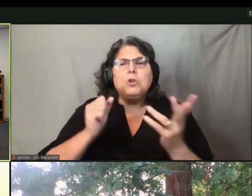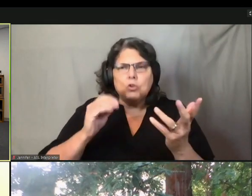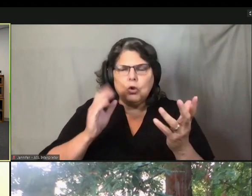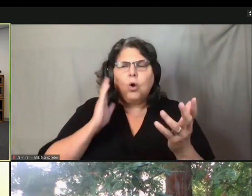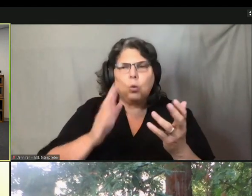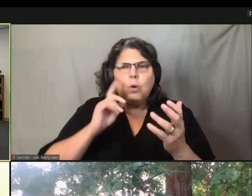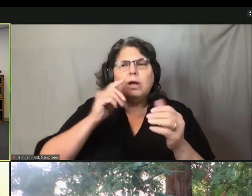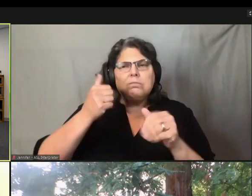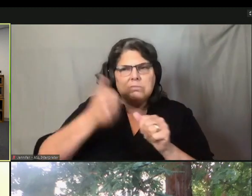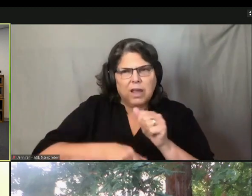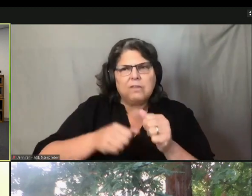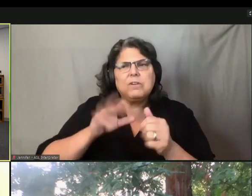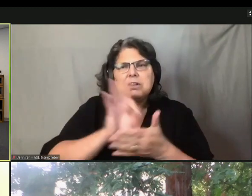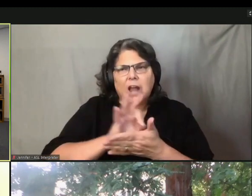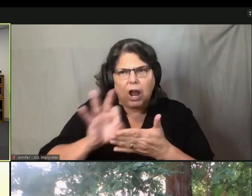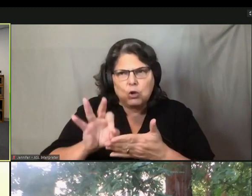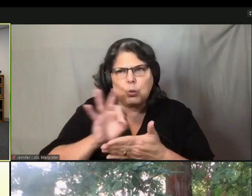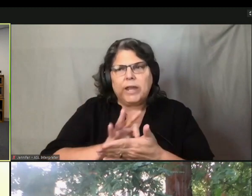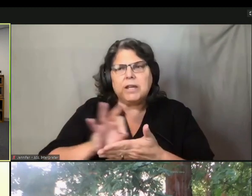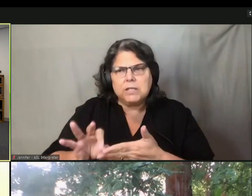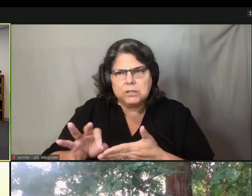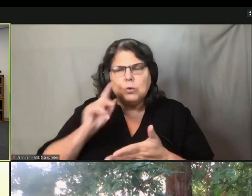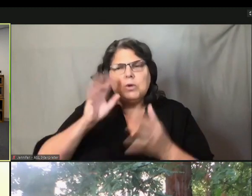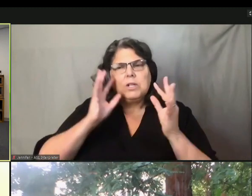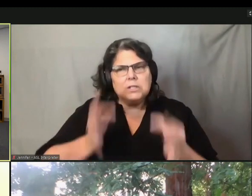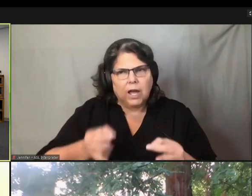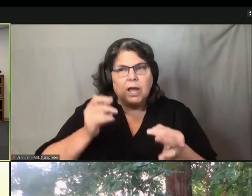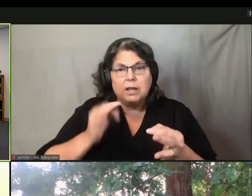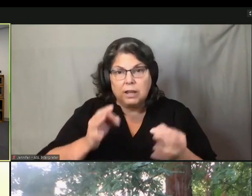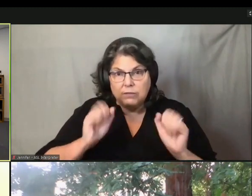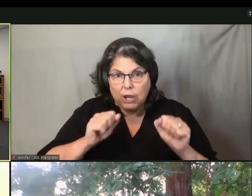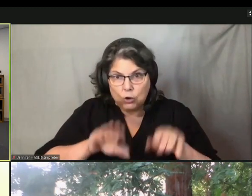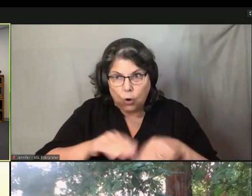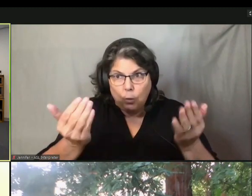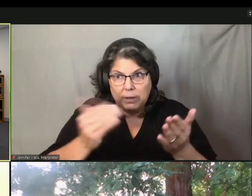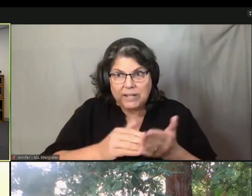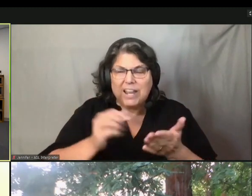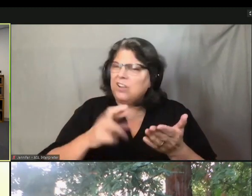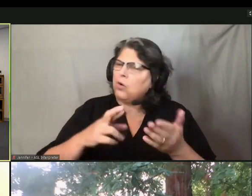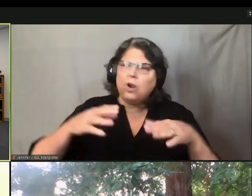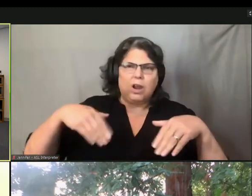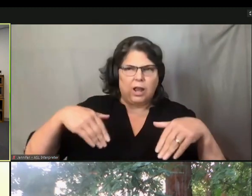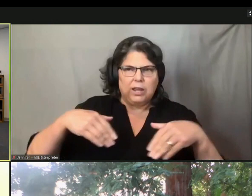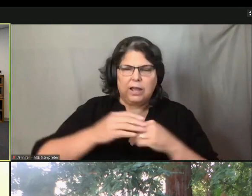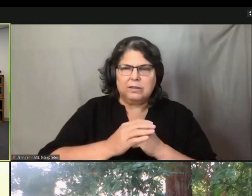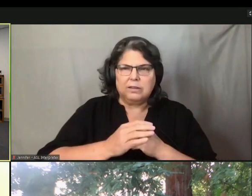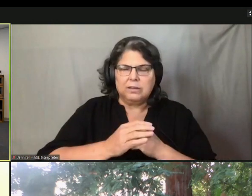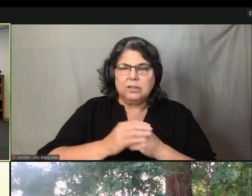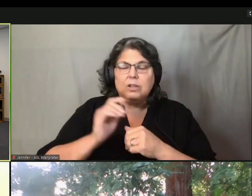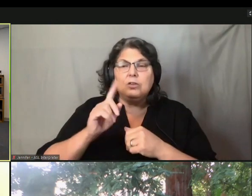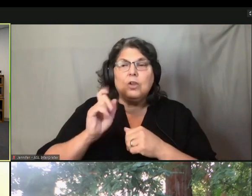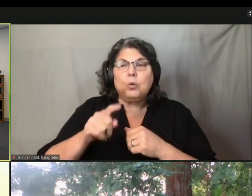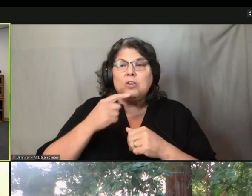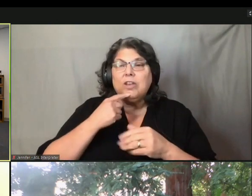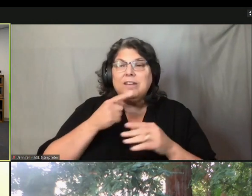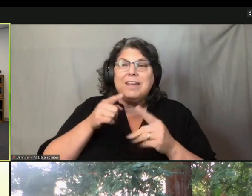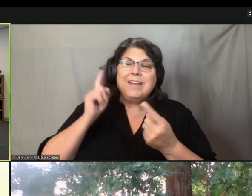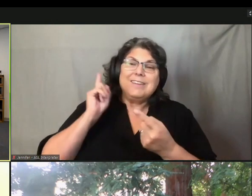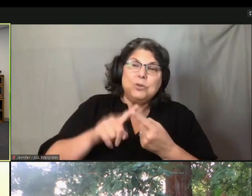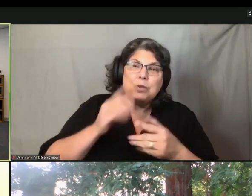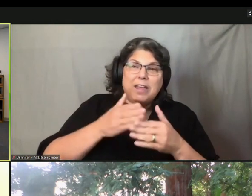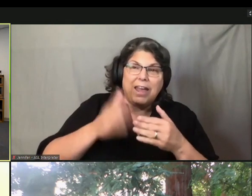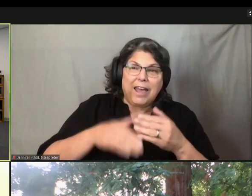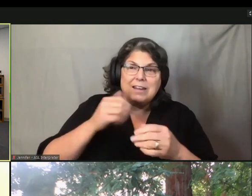of school. So the questionnaire said to the end of the year. That is not necessarily the decision. They're going to do it